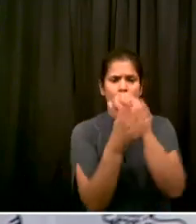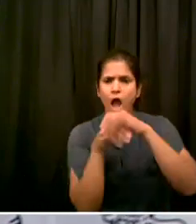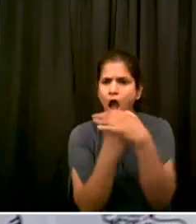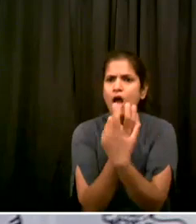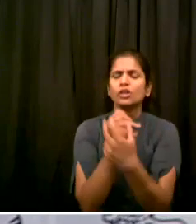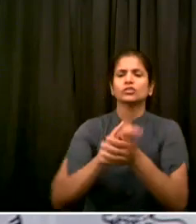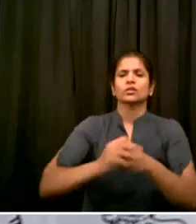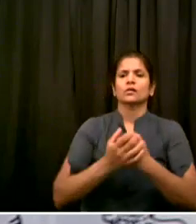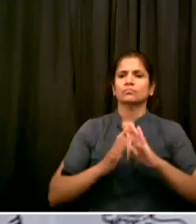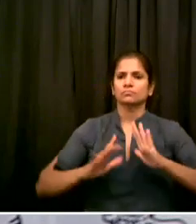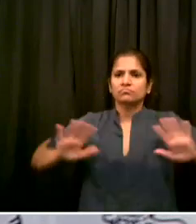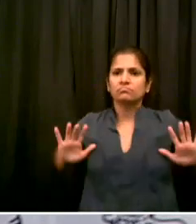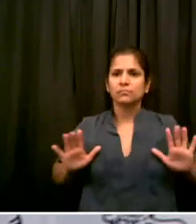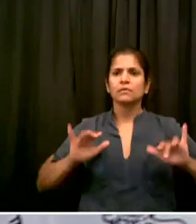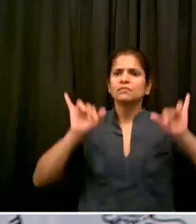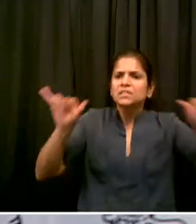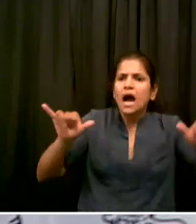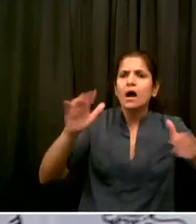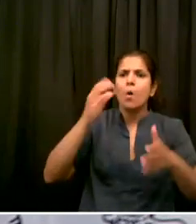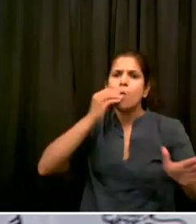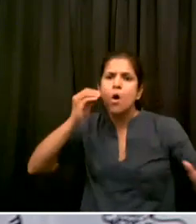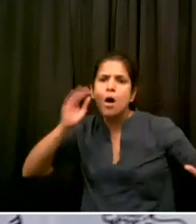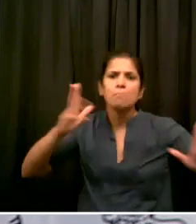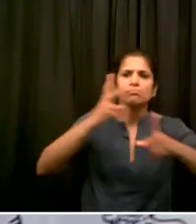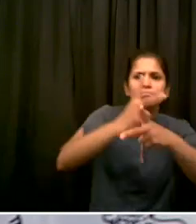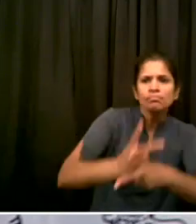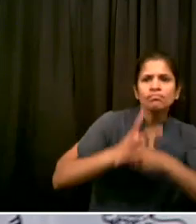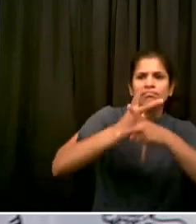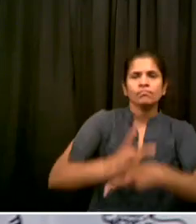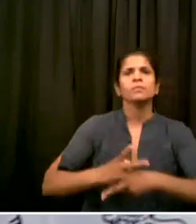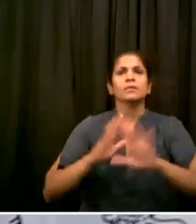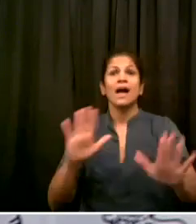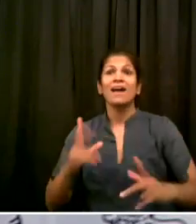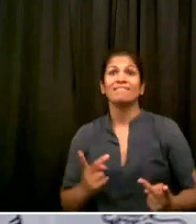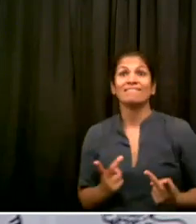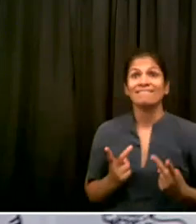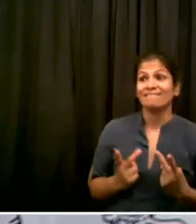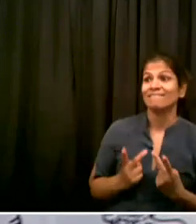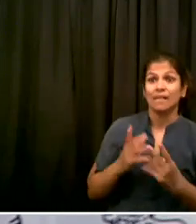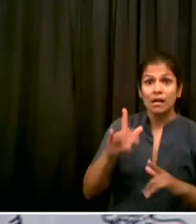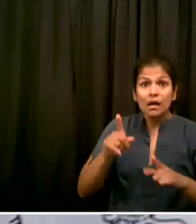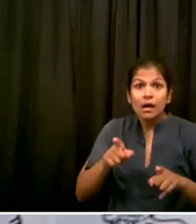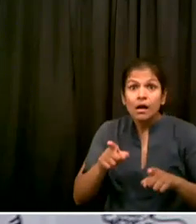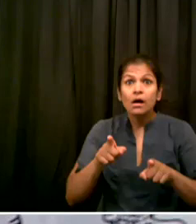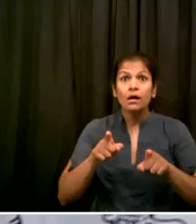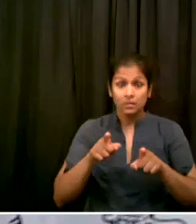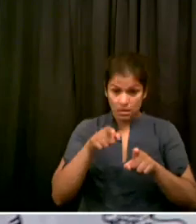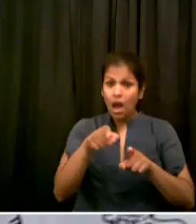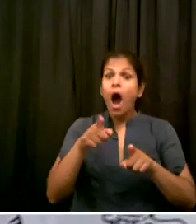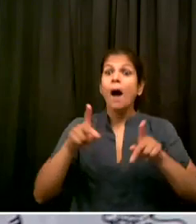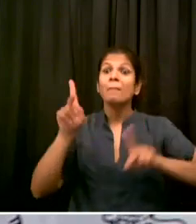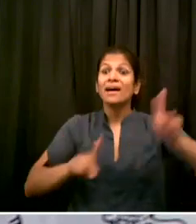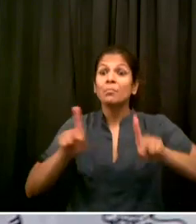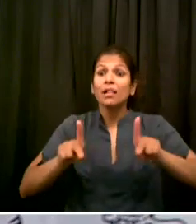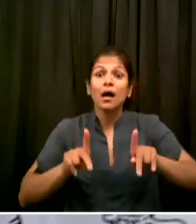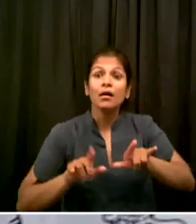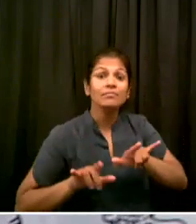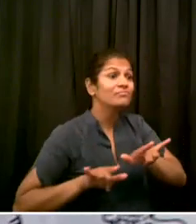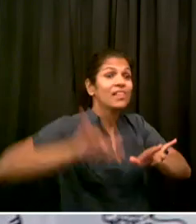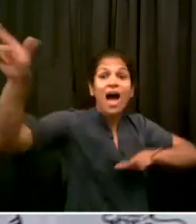the quarantine rules. There's lots of different things people can do. The census, by the way, don't forget that. Anyone who has not